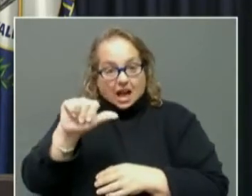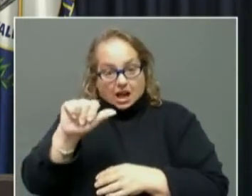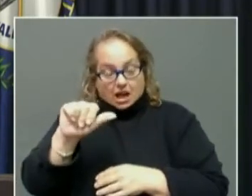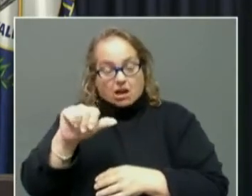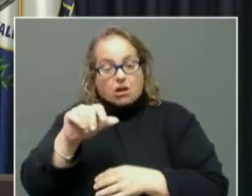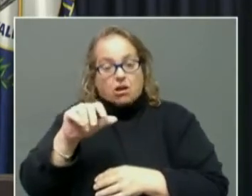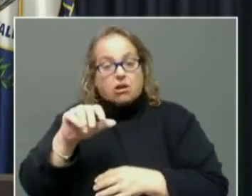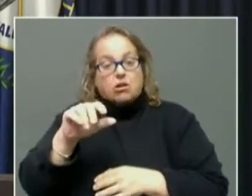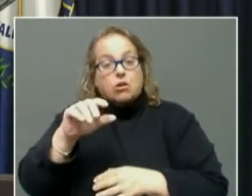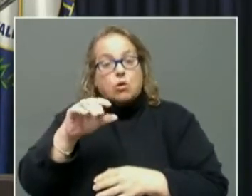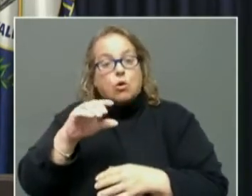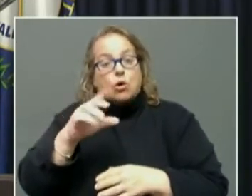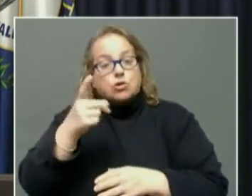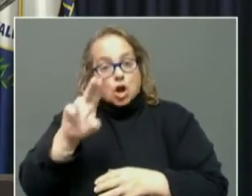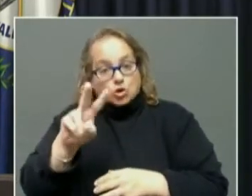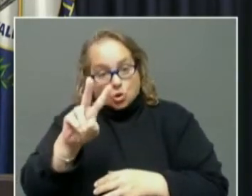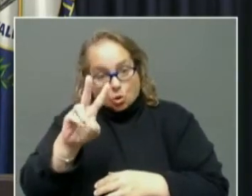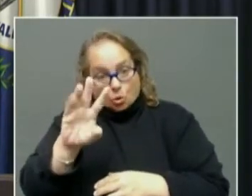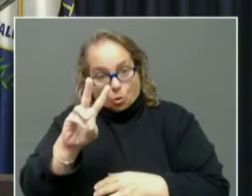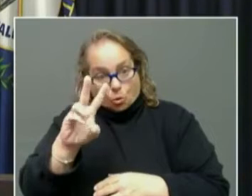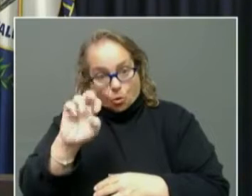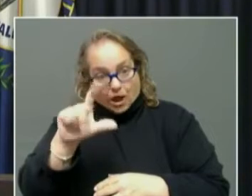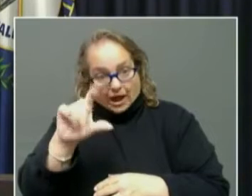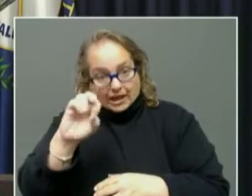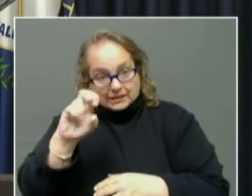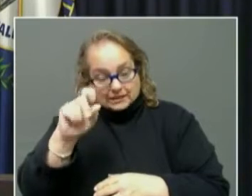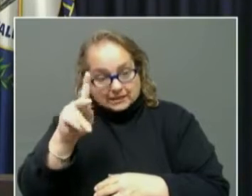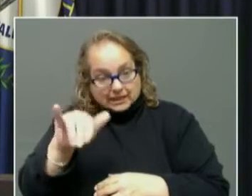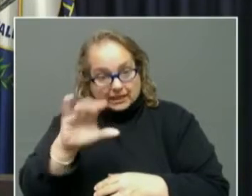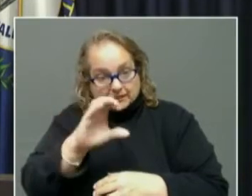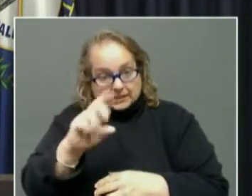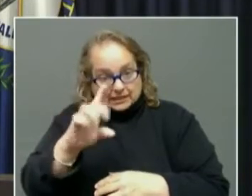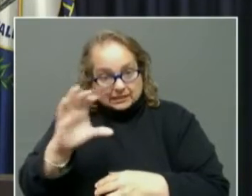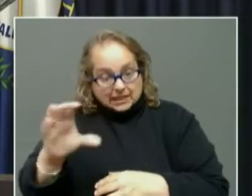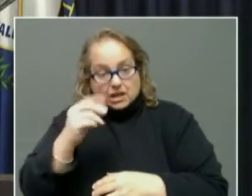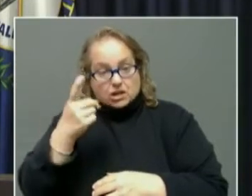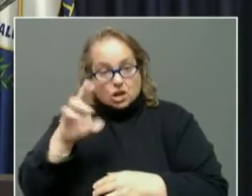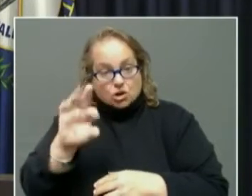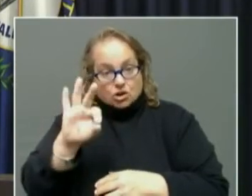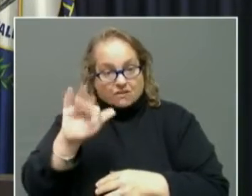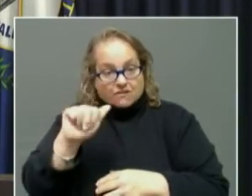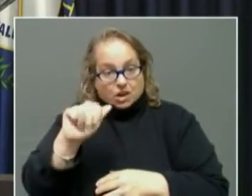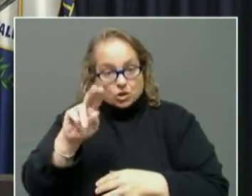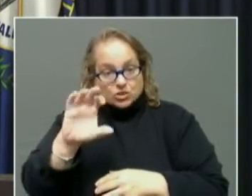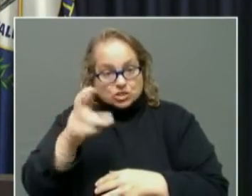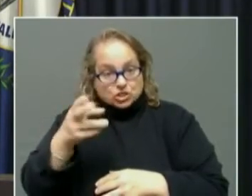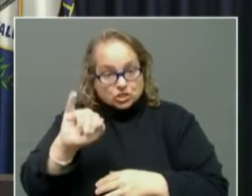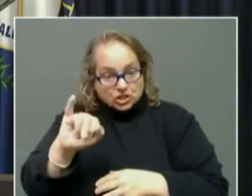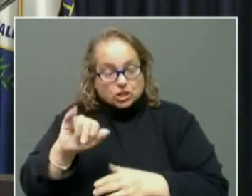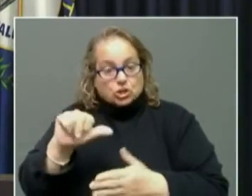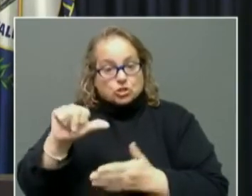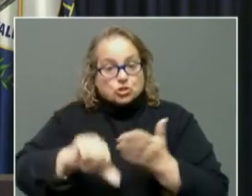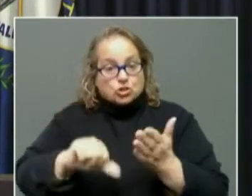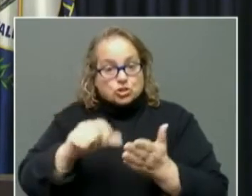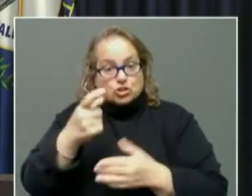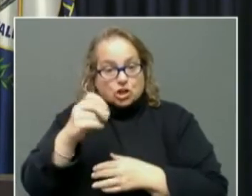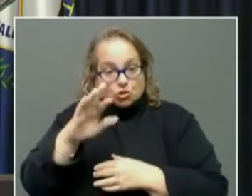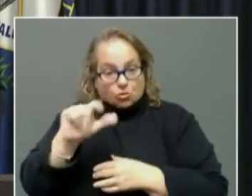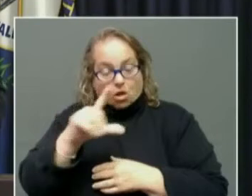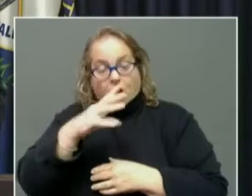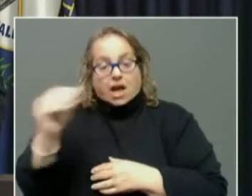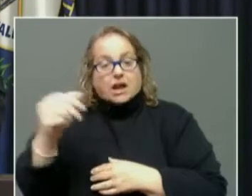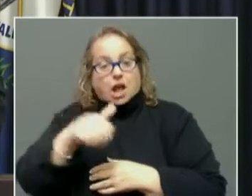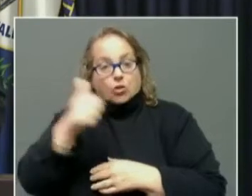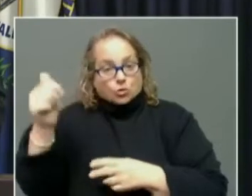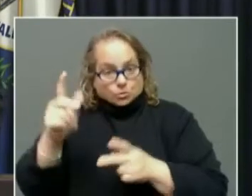Dr. Walensky, the CDC director, Dr. Fauci, the Surgeon General, and others. Here